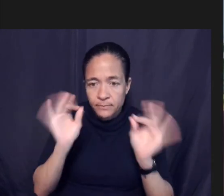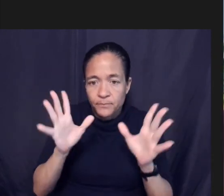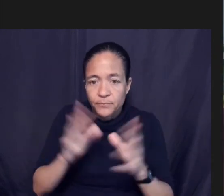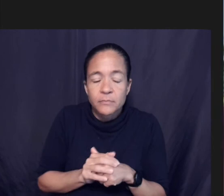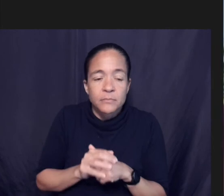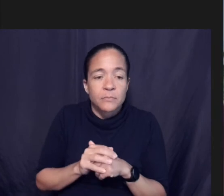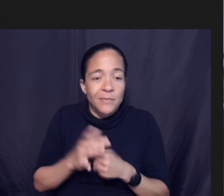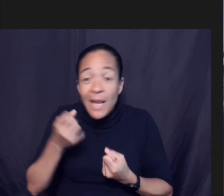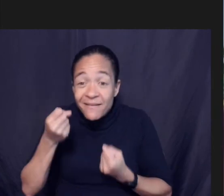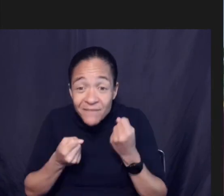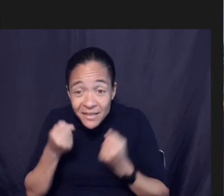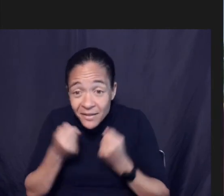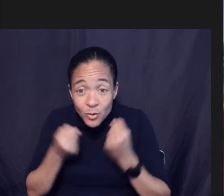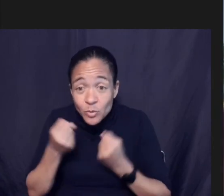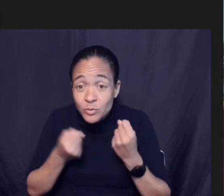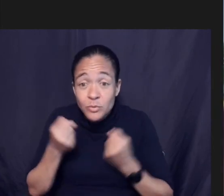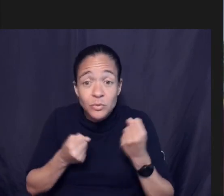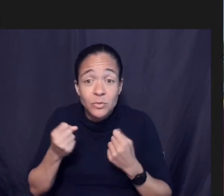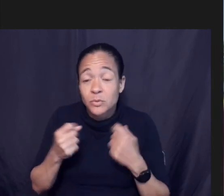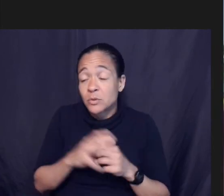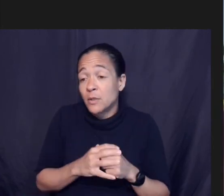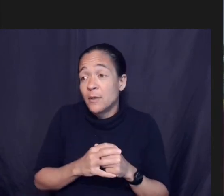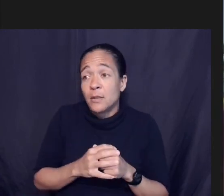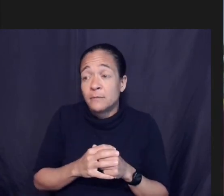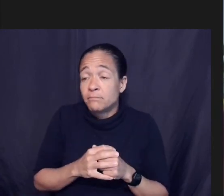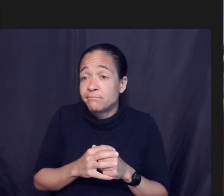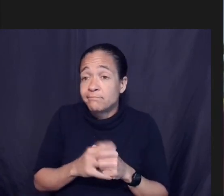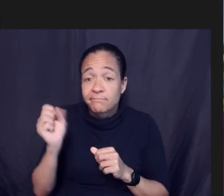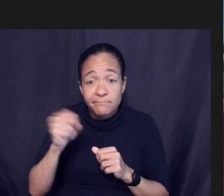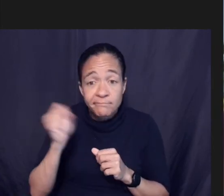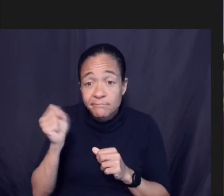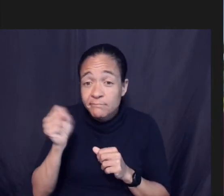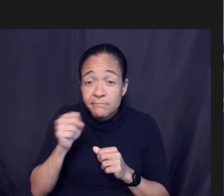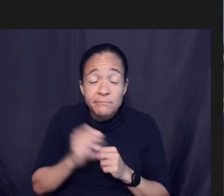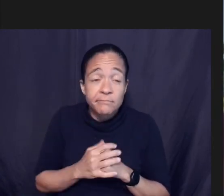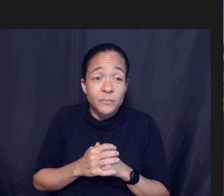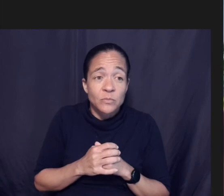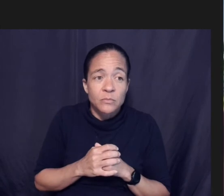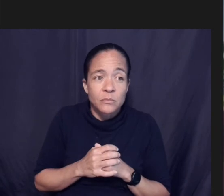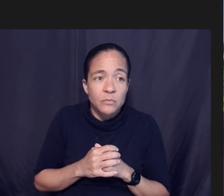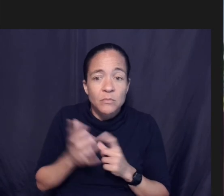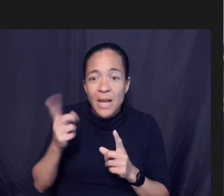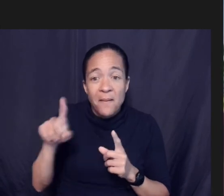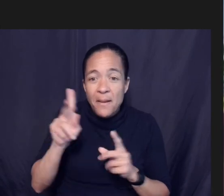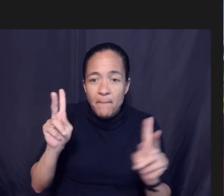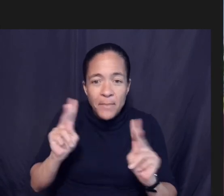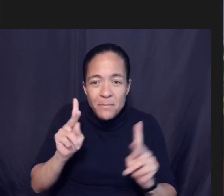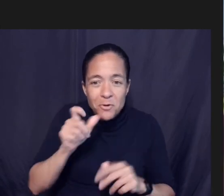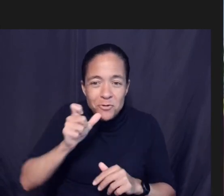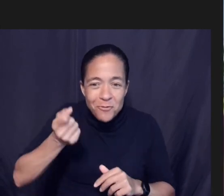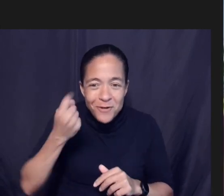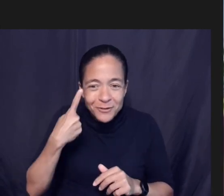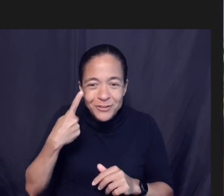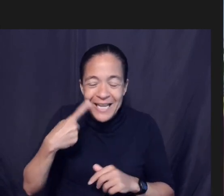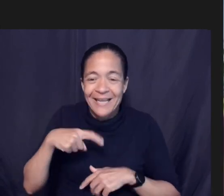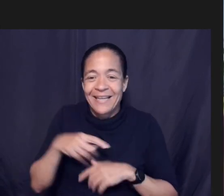Even, vehicles, it's a lot. And one thing people don't understand